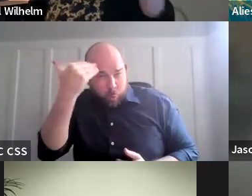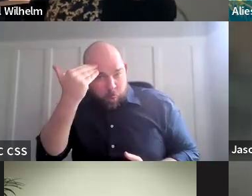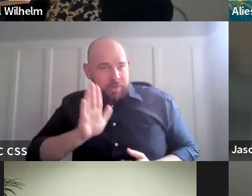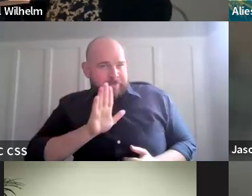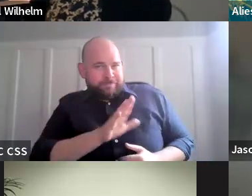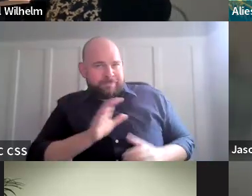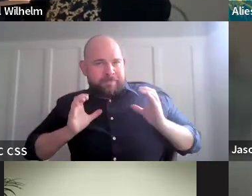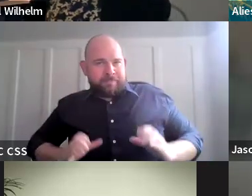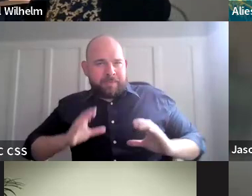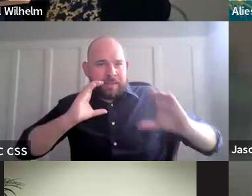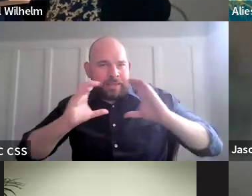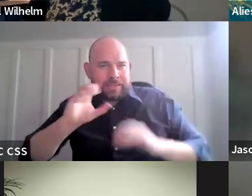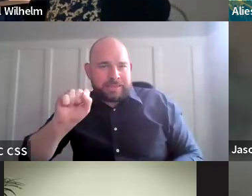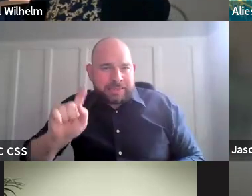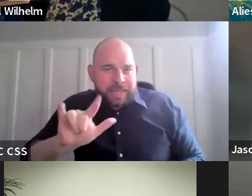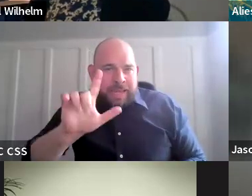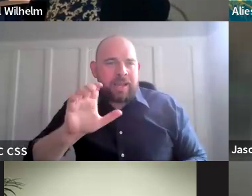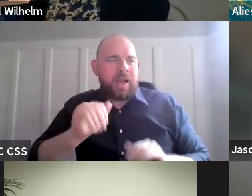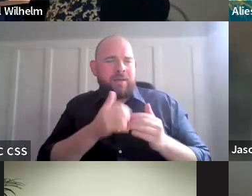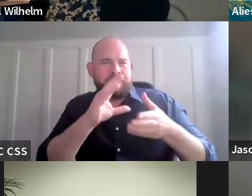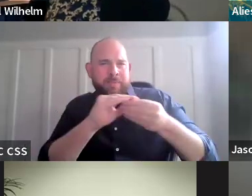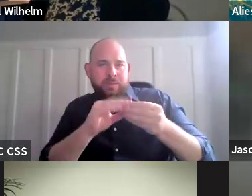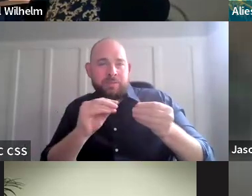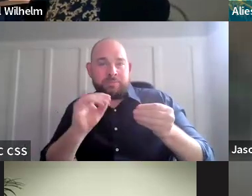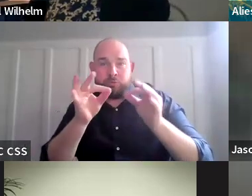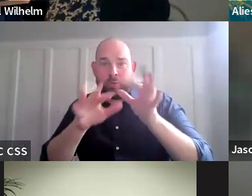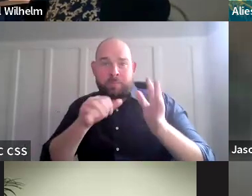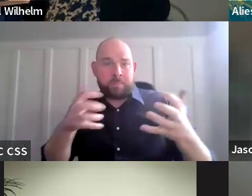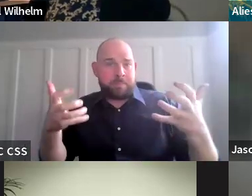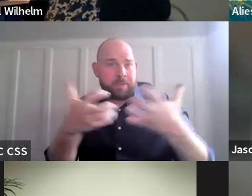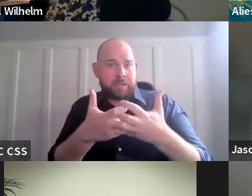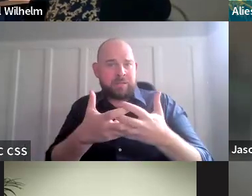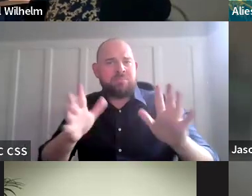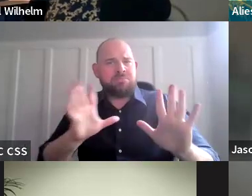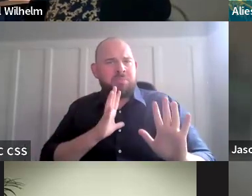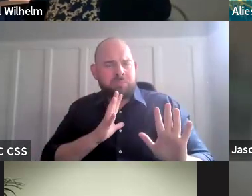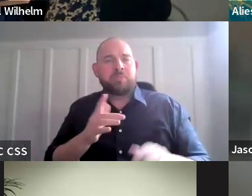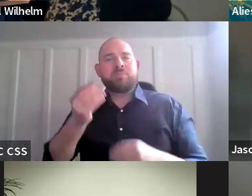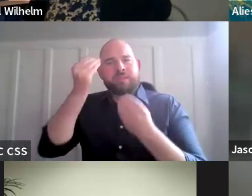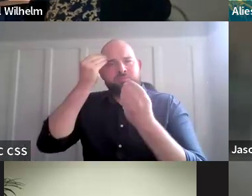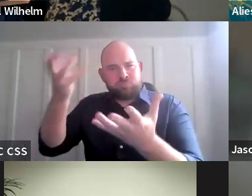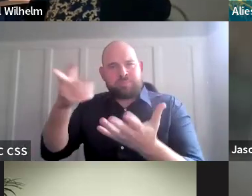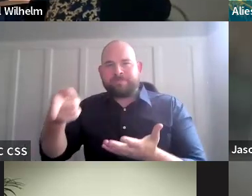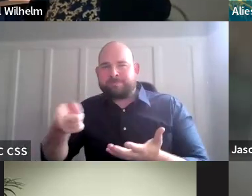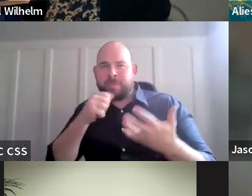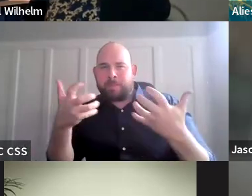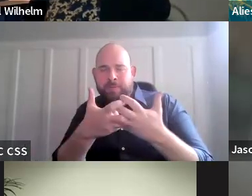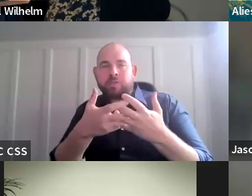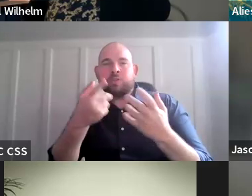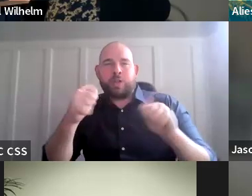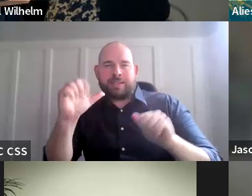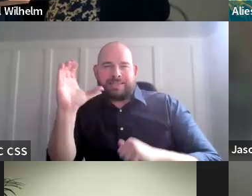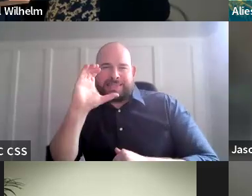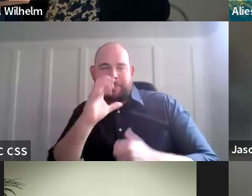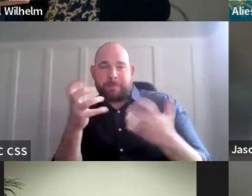doesn't want to express themselves, but you can tell they're not understanding. You see their style and their communication access, and you